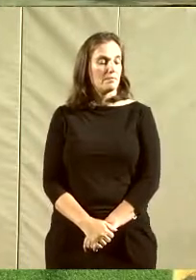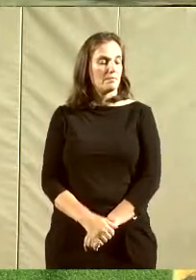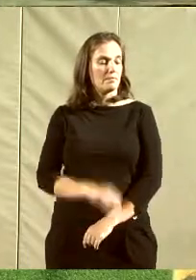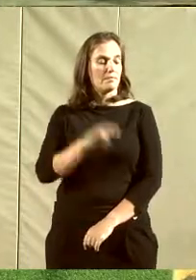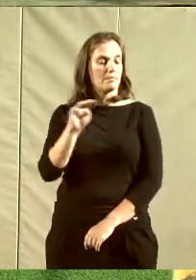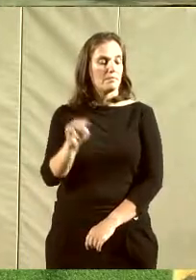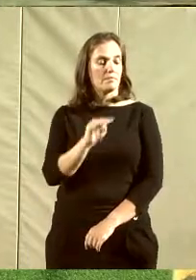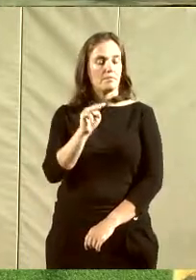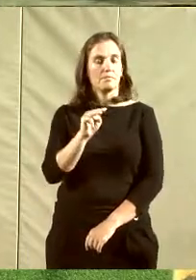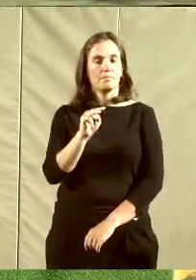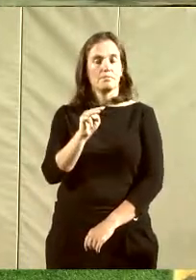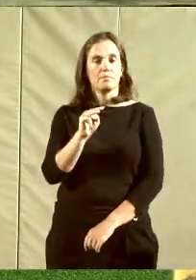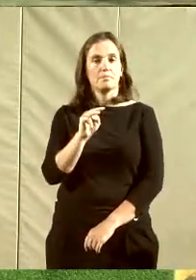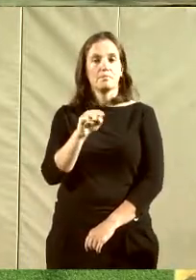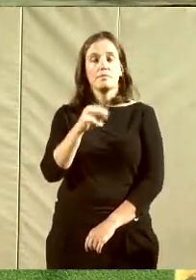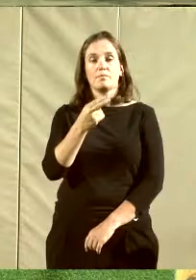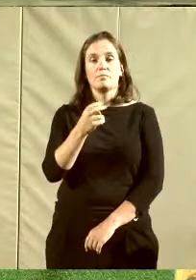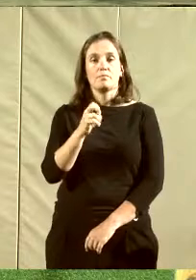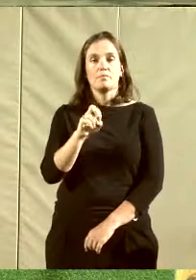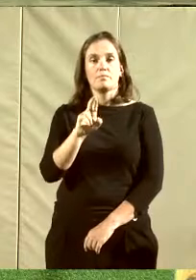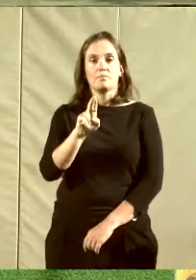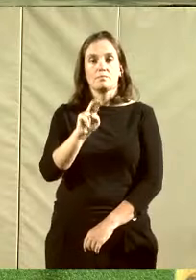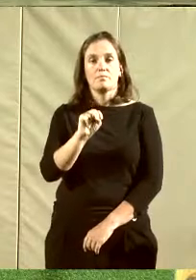Miriam Annette Hernandez.